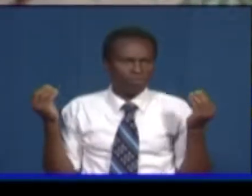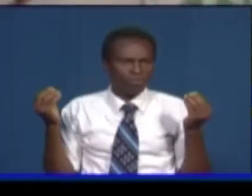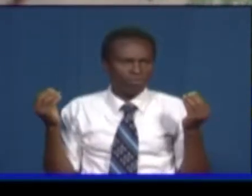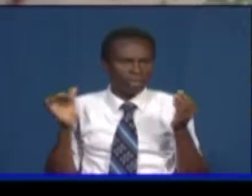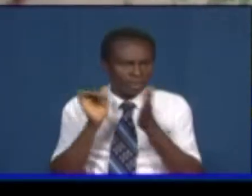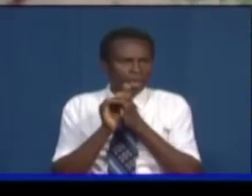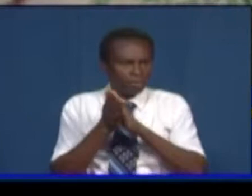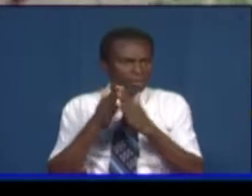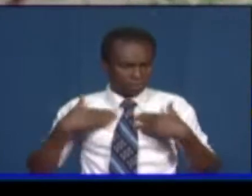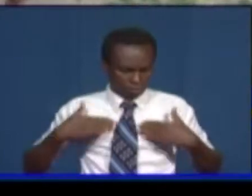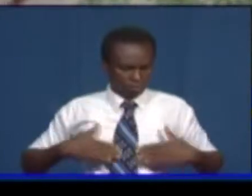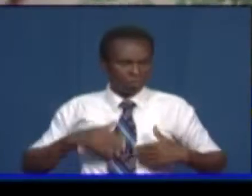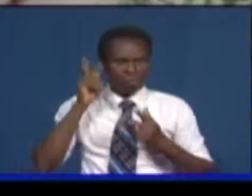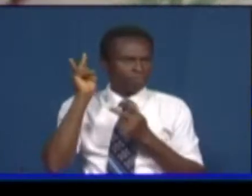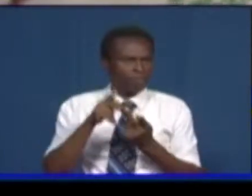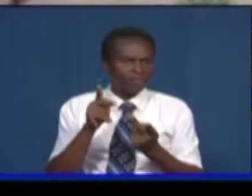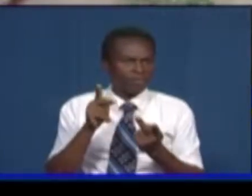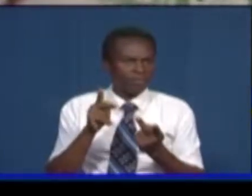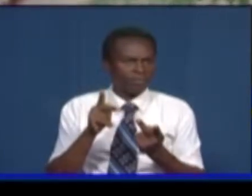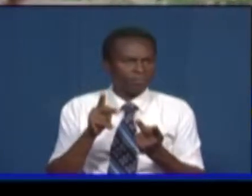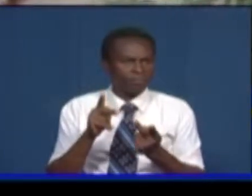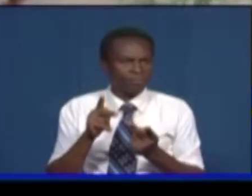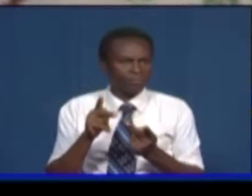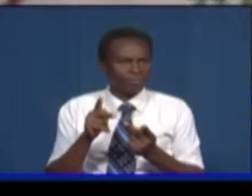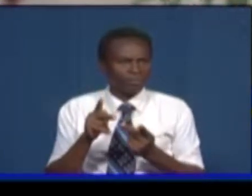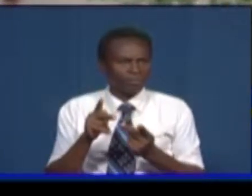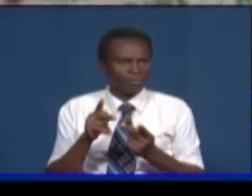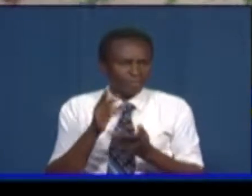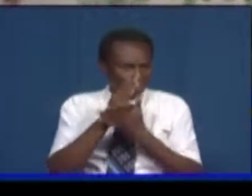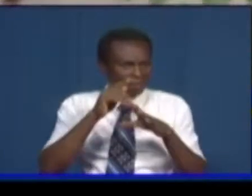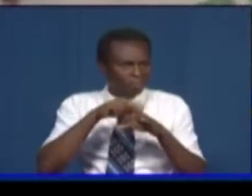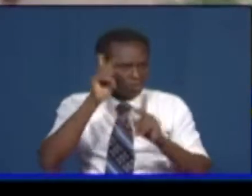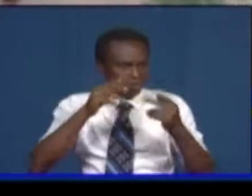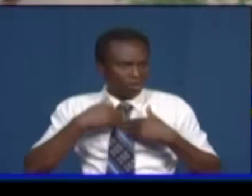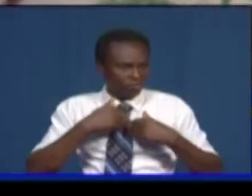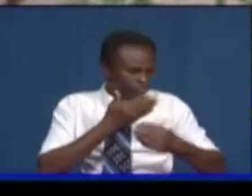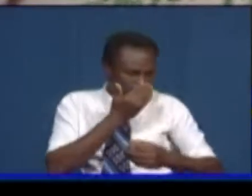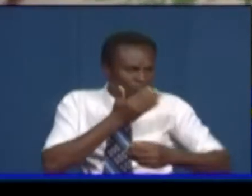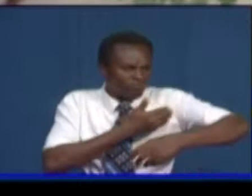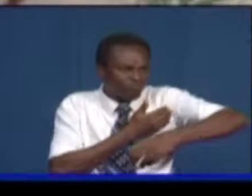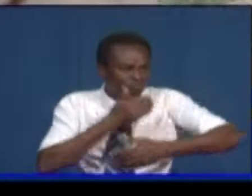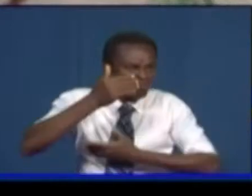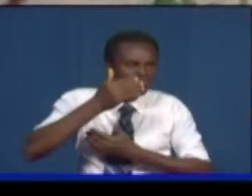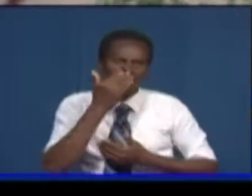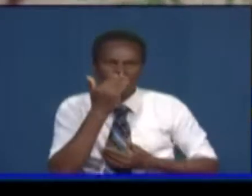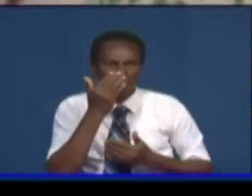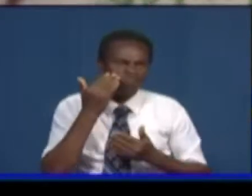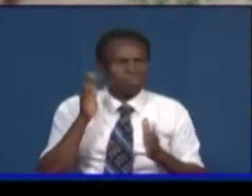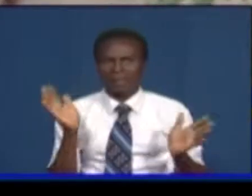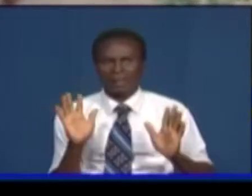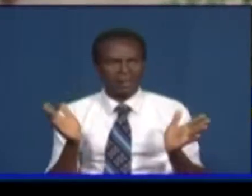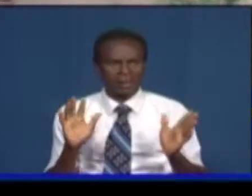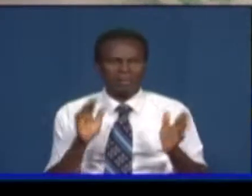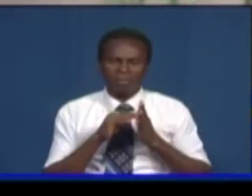are averse to body odor and mouth odor and all that, and so adolescents should be able to keep themselves, their private parts, shaved